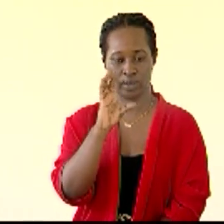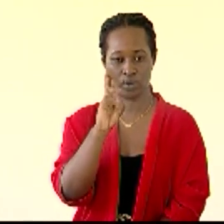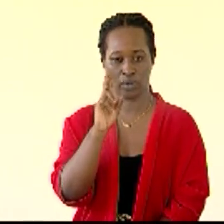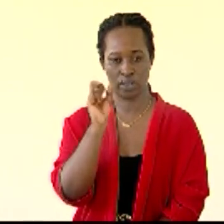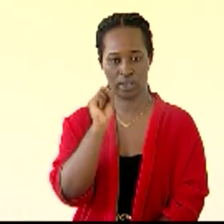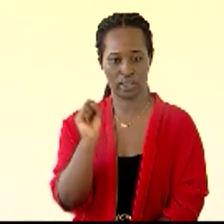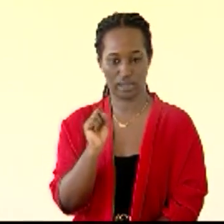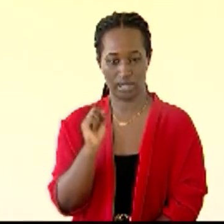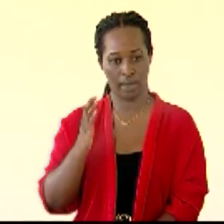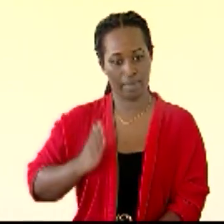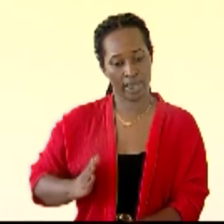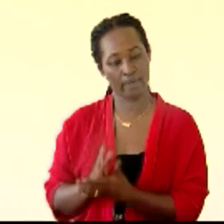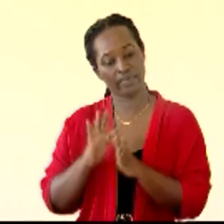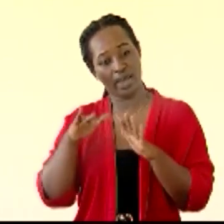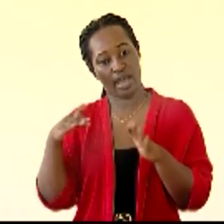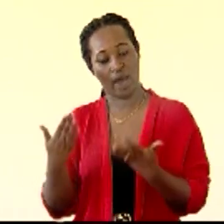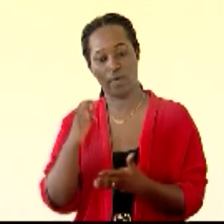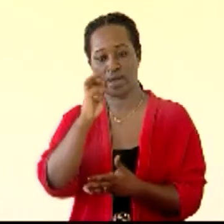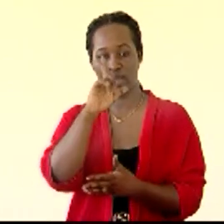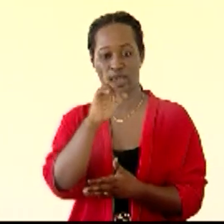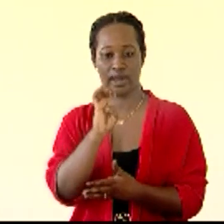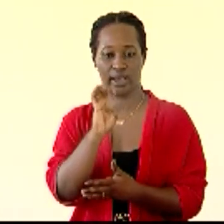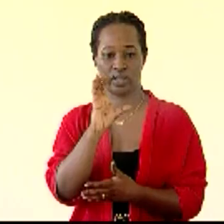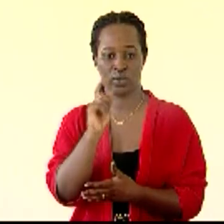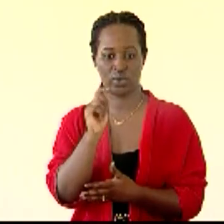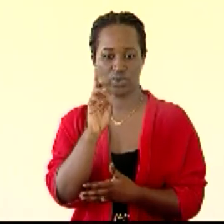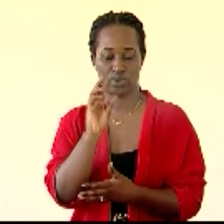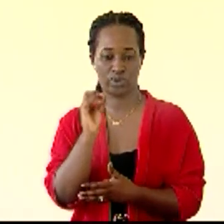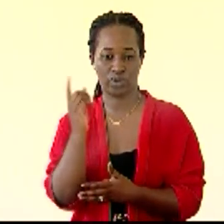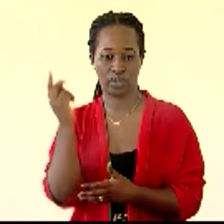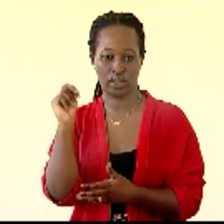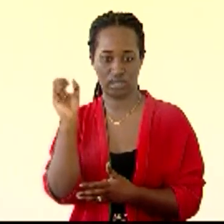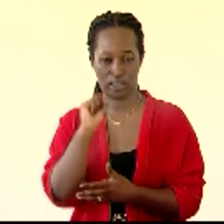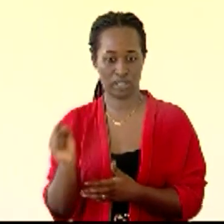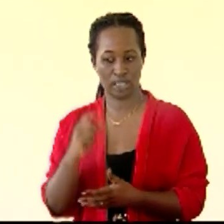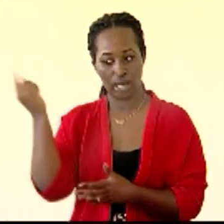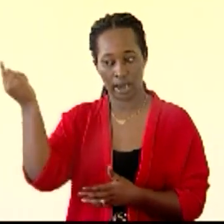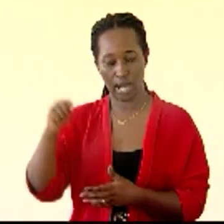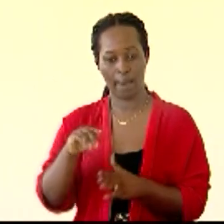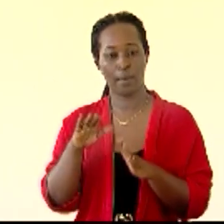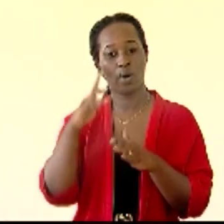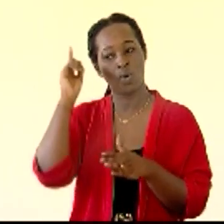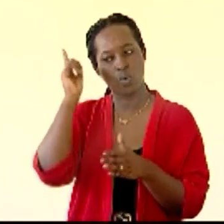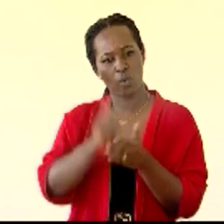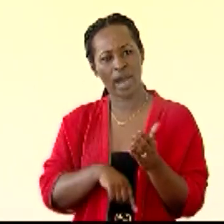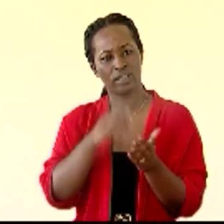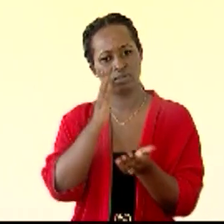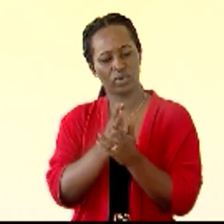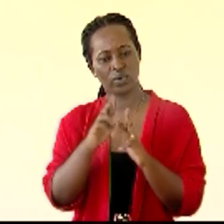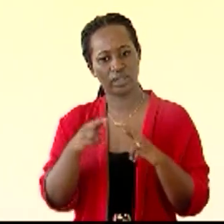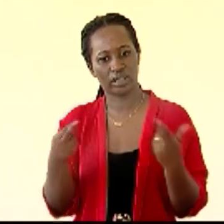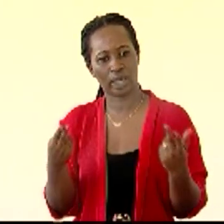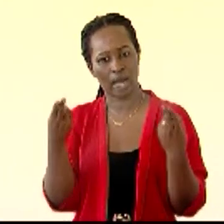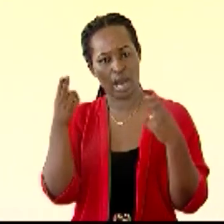How are the electrons getting excited and being released? What exactly happens in the reaction center? Bouncing off until we finally